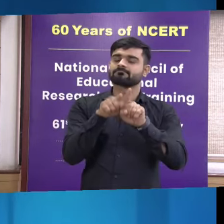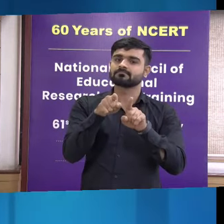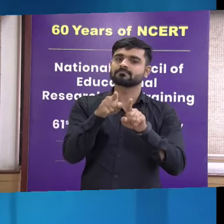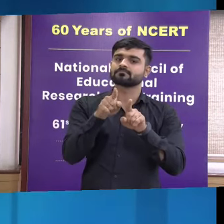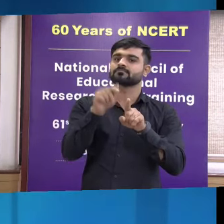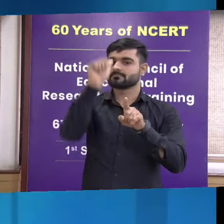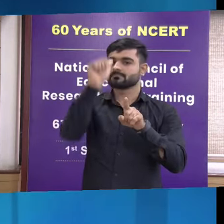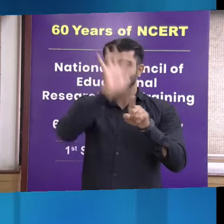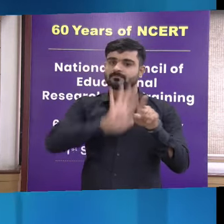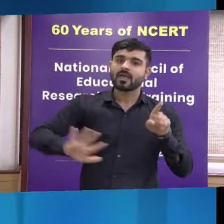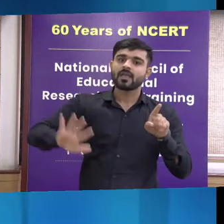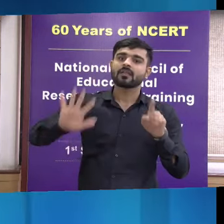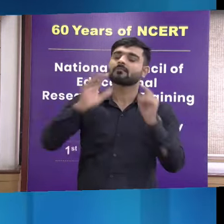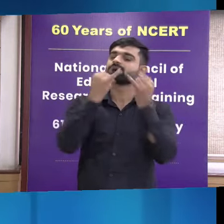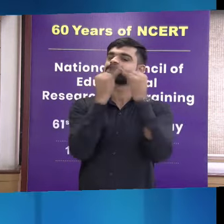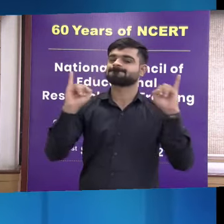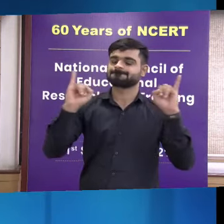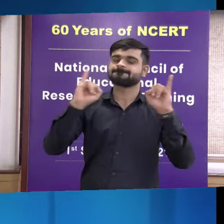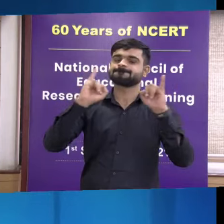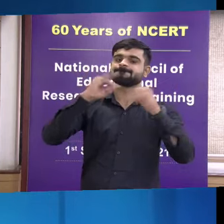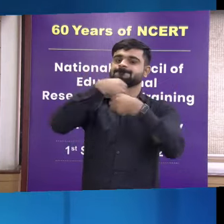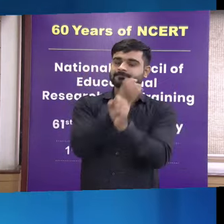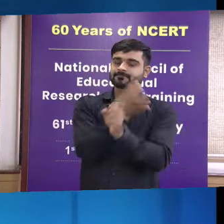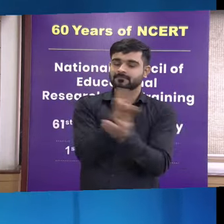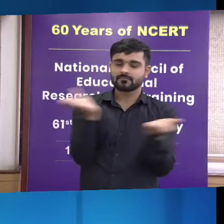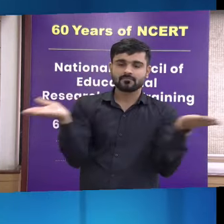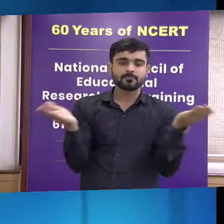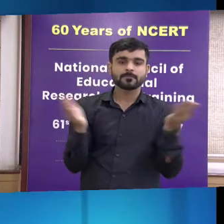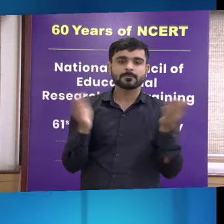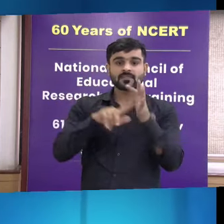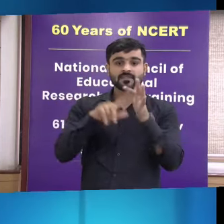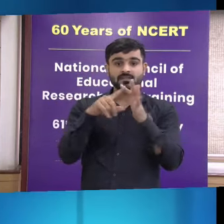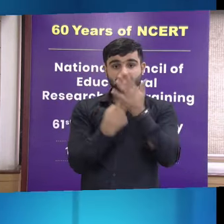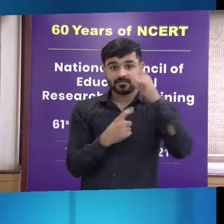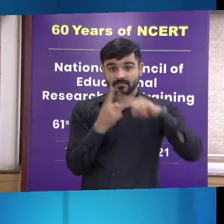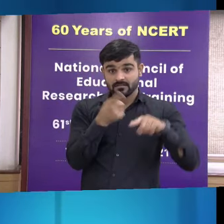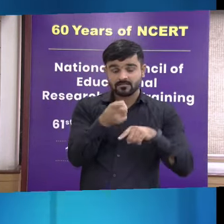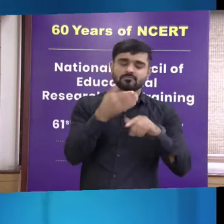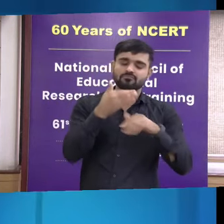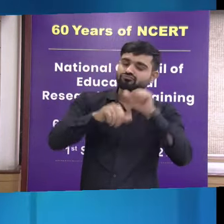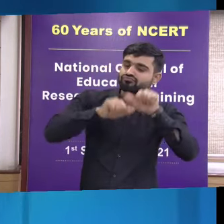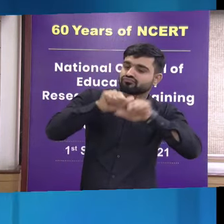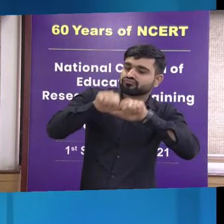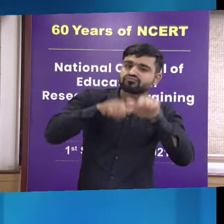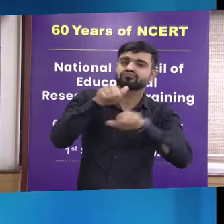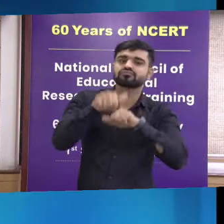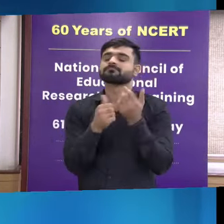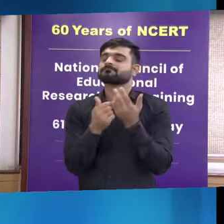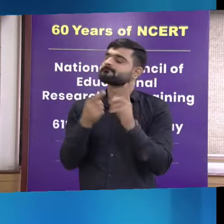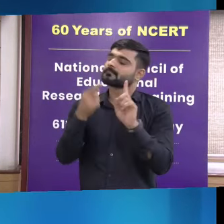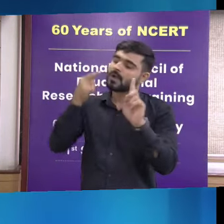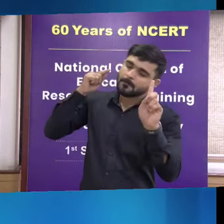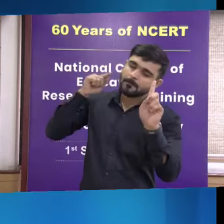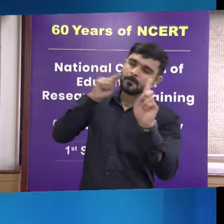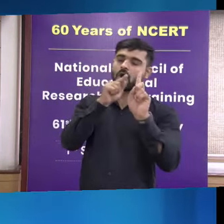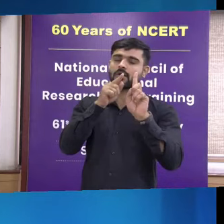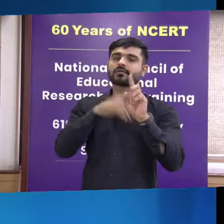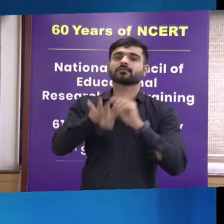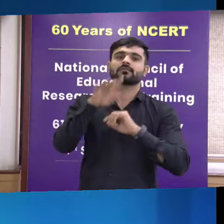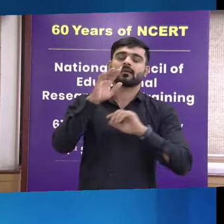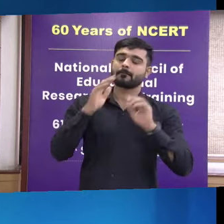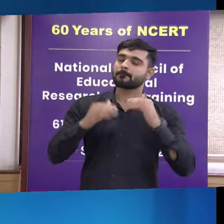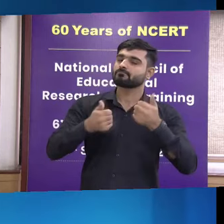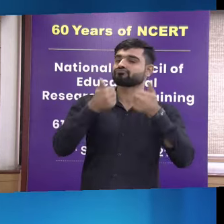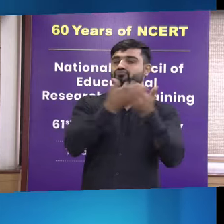Bharat Atmanirbhar. The role of NCERT in this process is paramount. My best